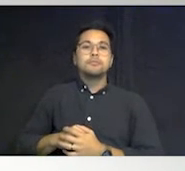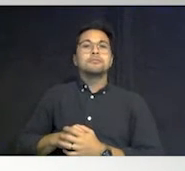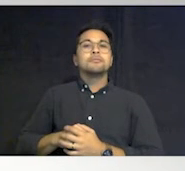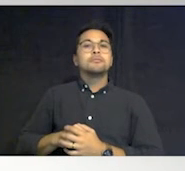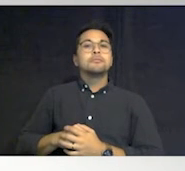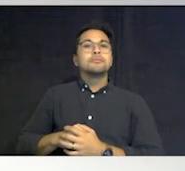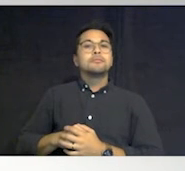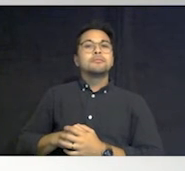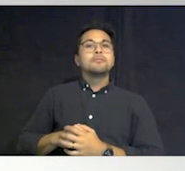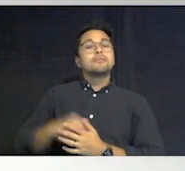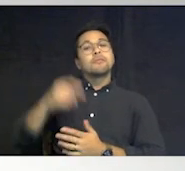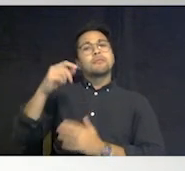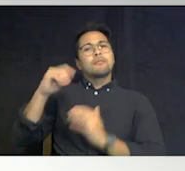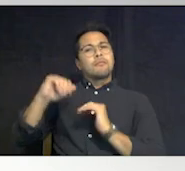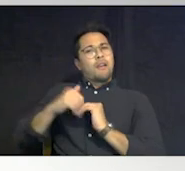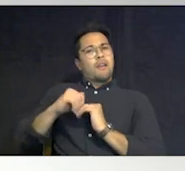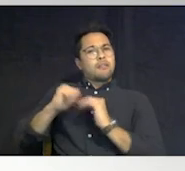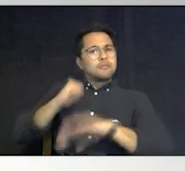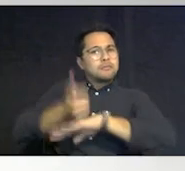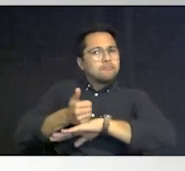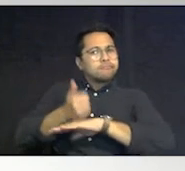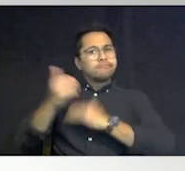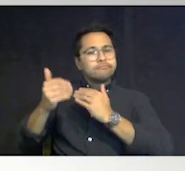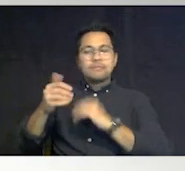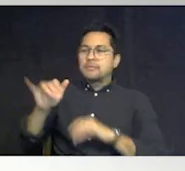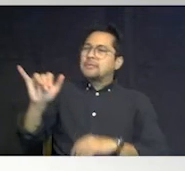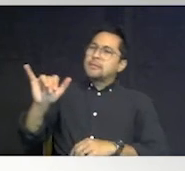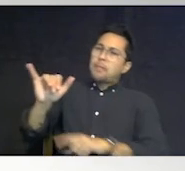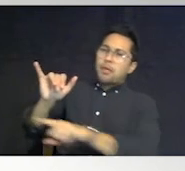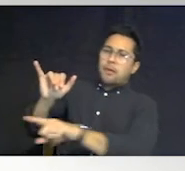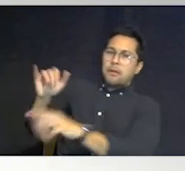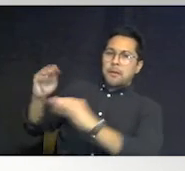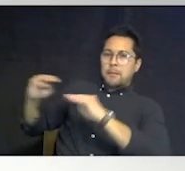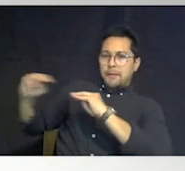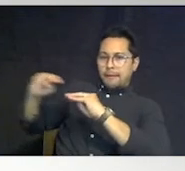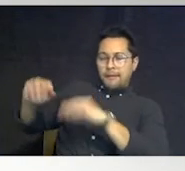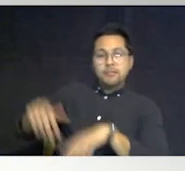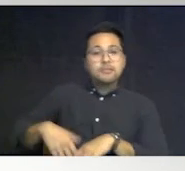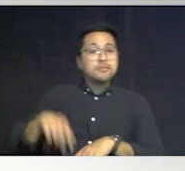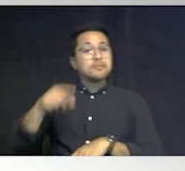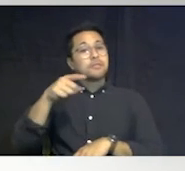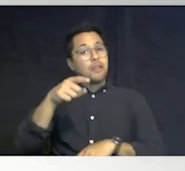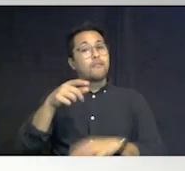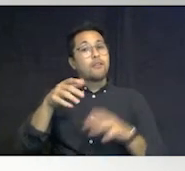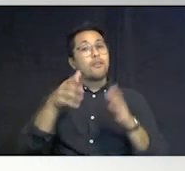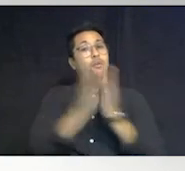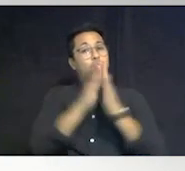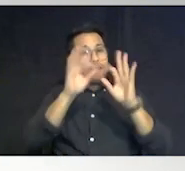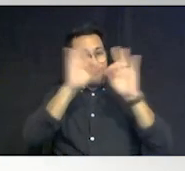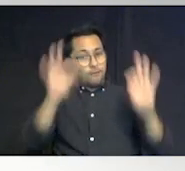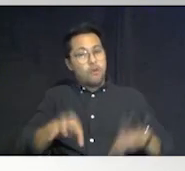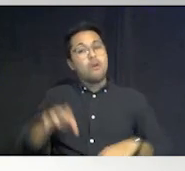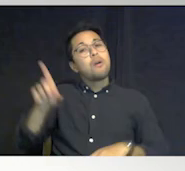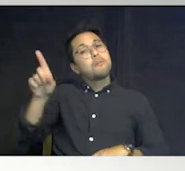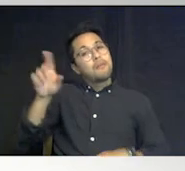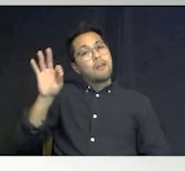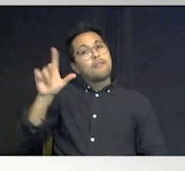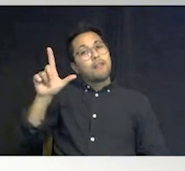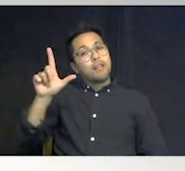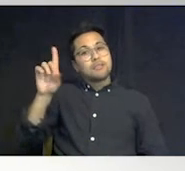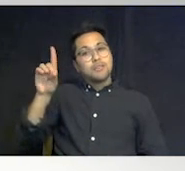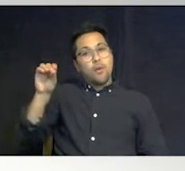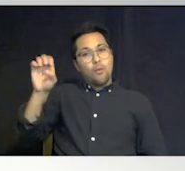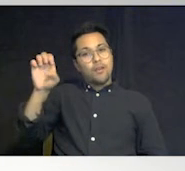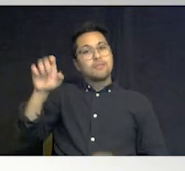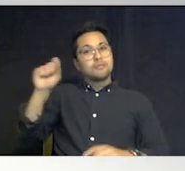The process for scheduling SFIEP is very similar to mediation in that the SFIEP request form is available at fldoe.org. On